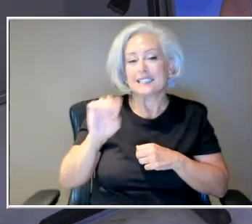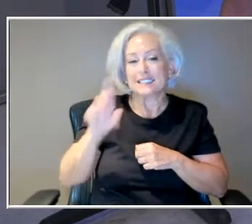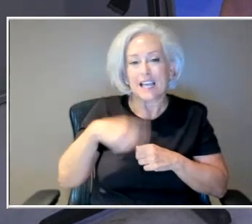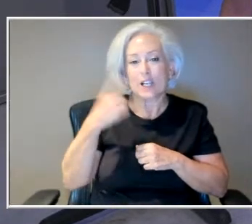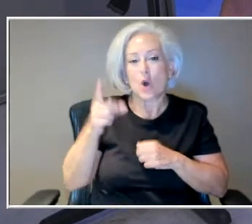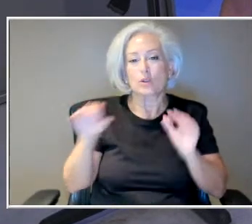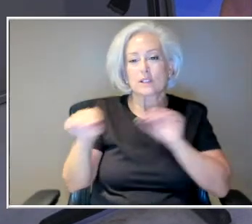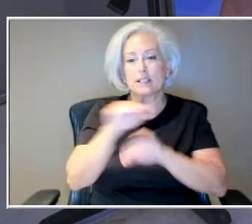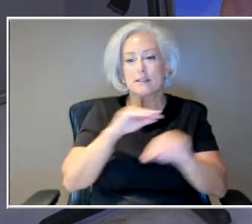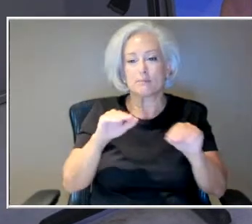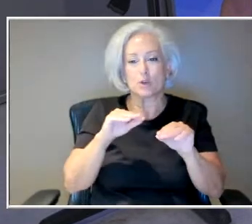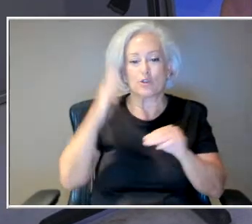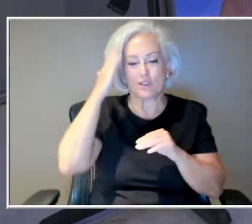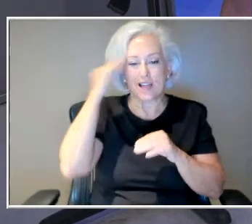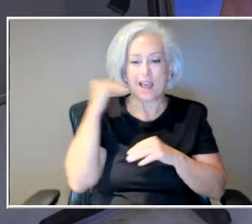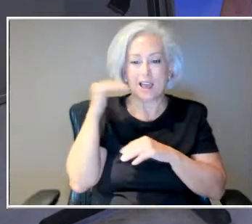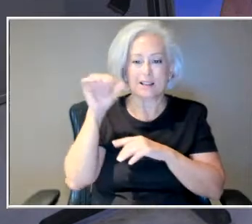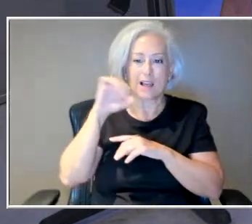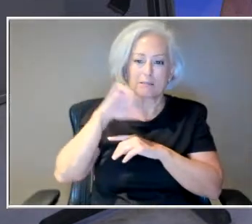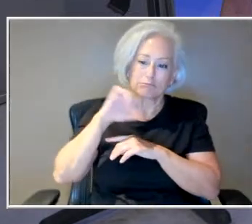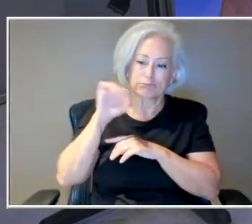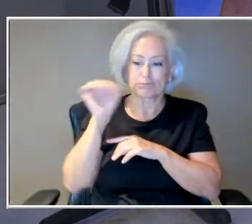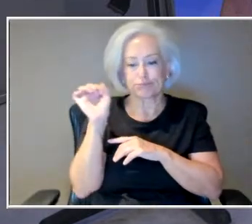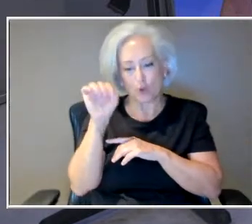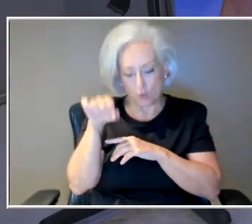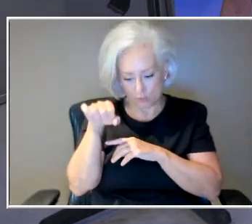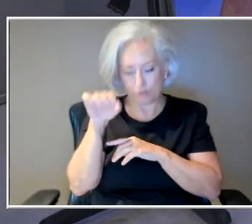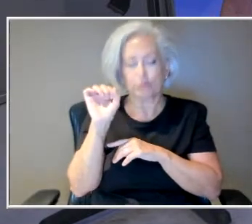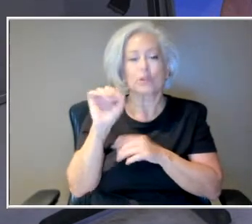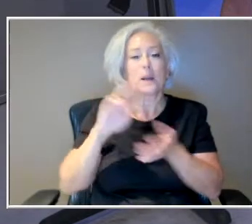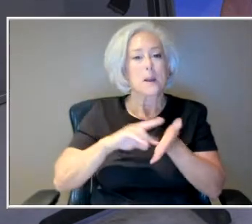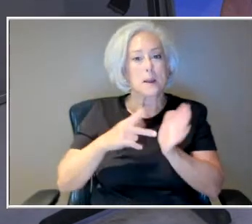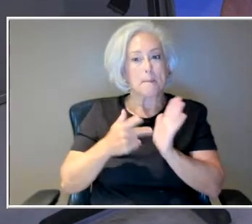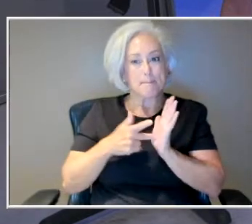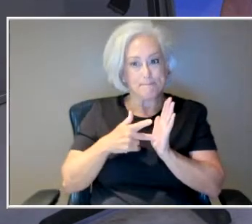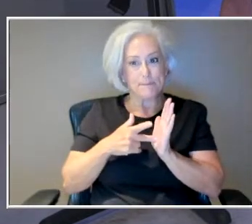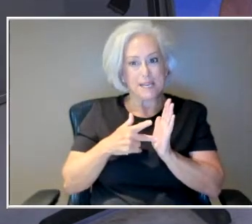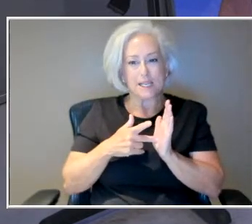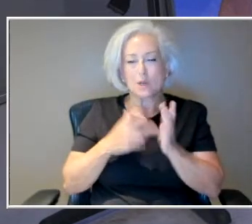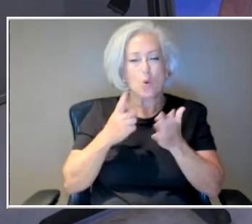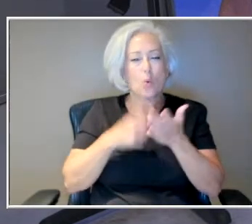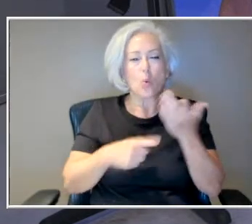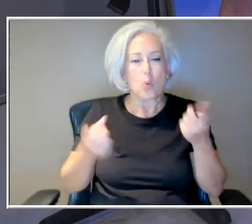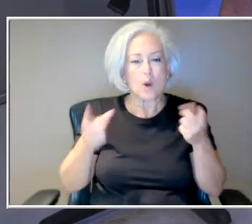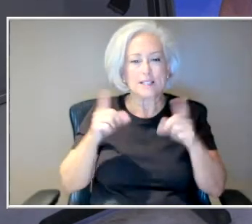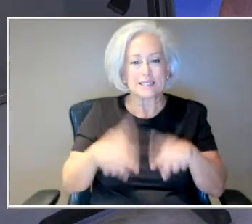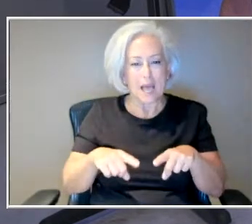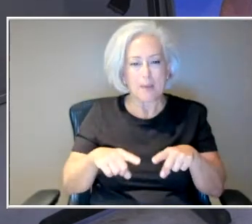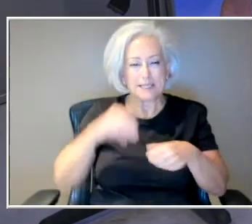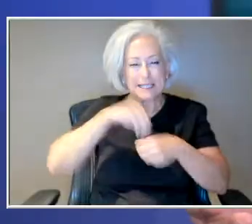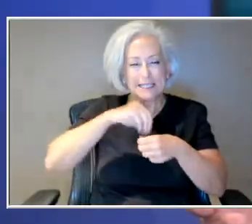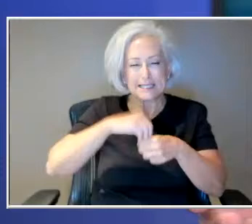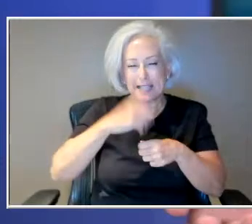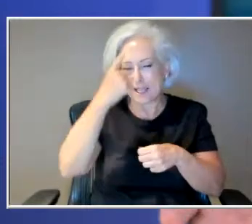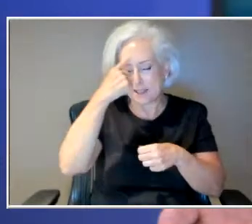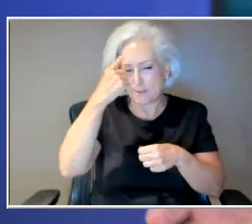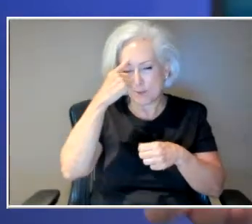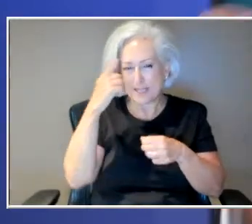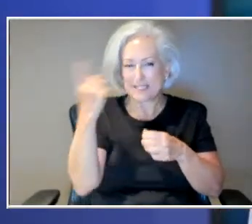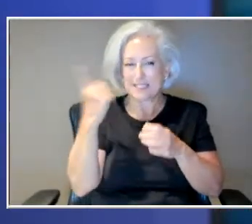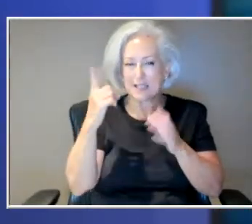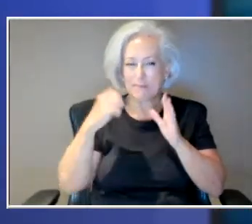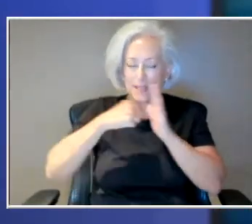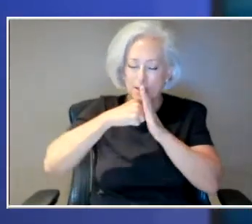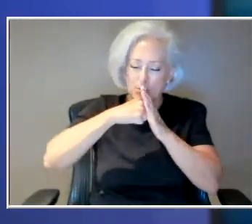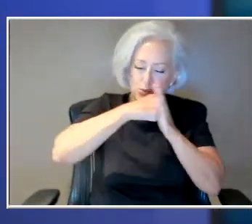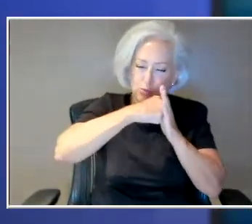So is the aneurysm then like pushing against it? Tell us kind of what's going on inside the brain. Yeah. An aneurysm to be big enough to